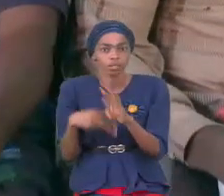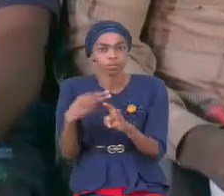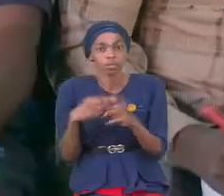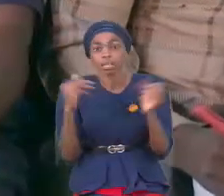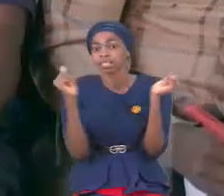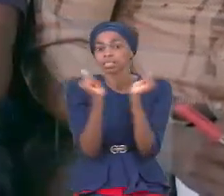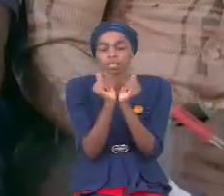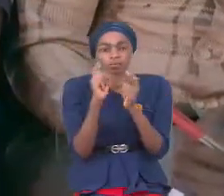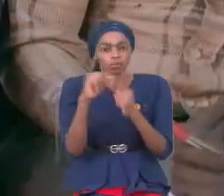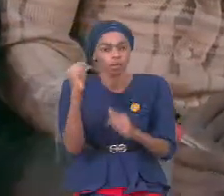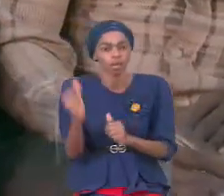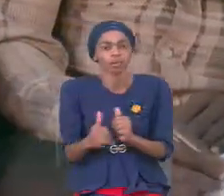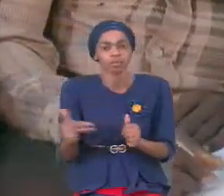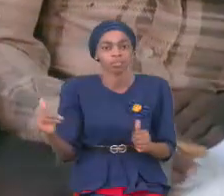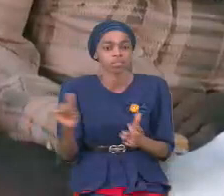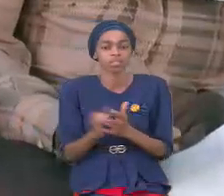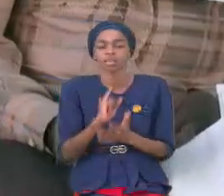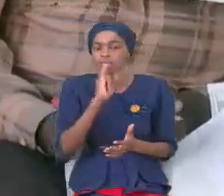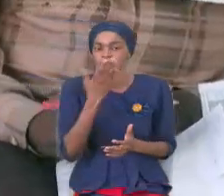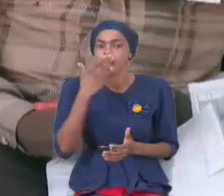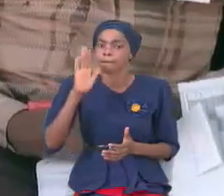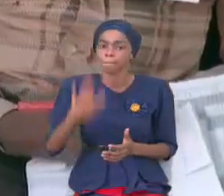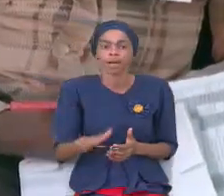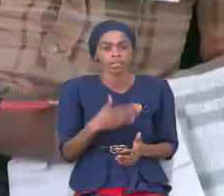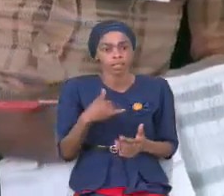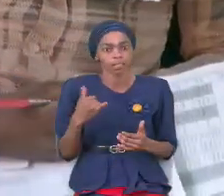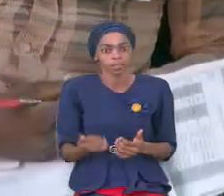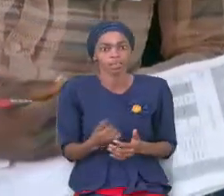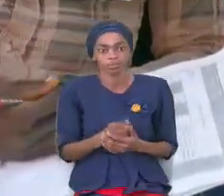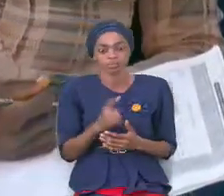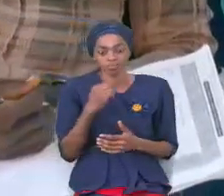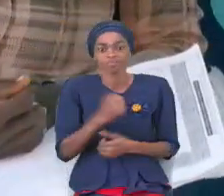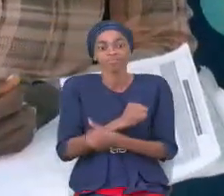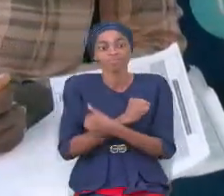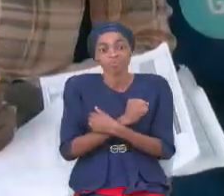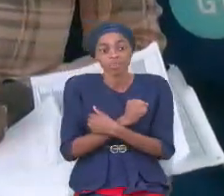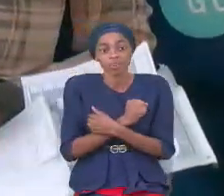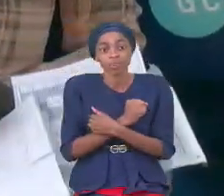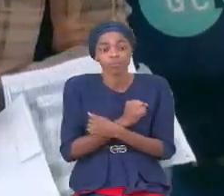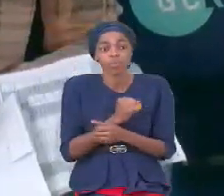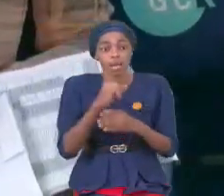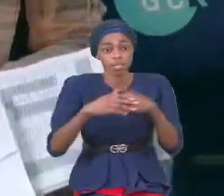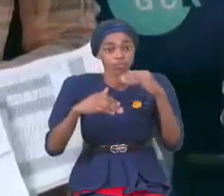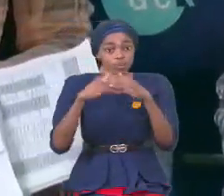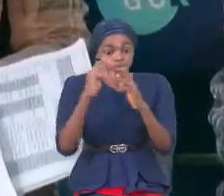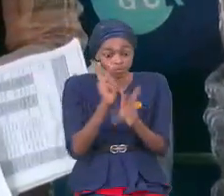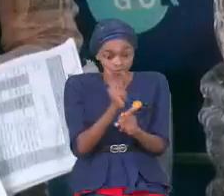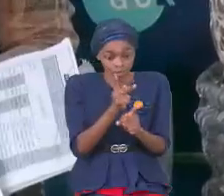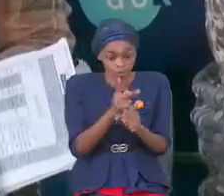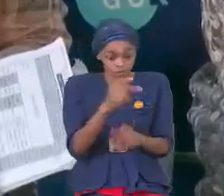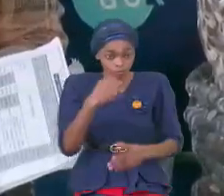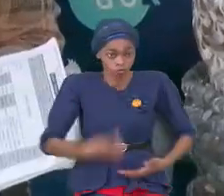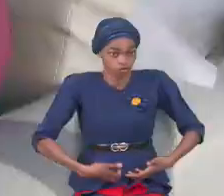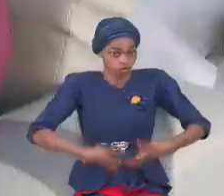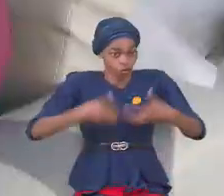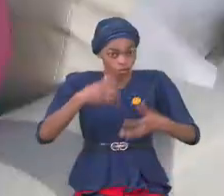everything that is evil. And then he treasures up judgment for himself. But now we're going from